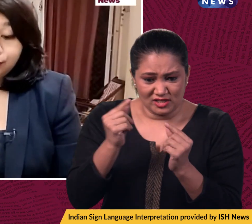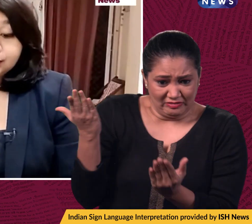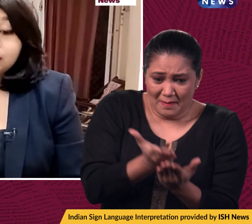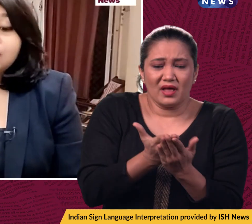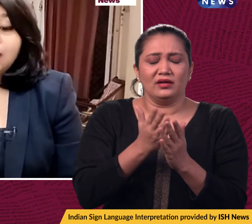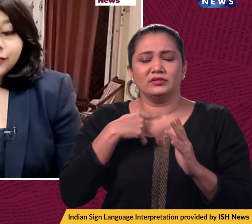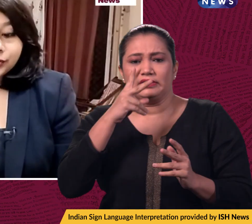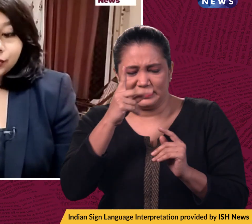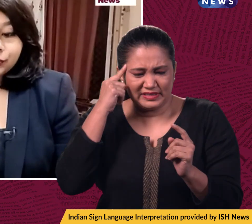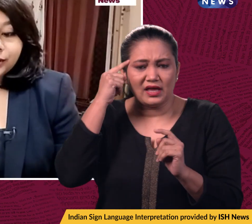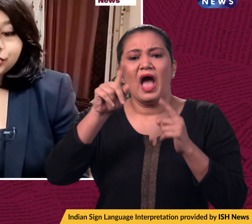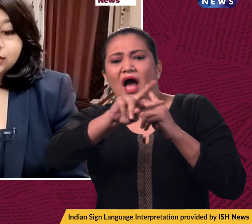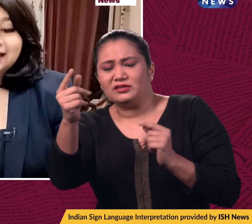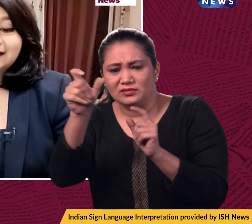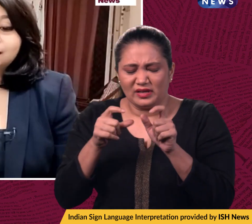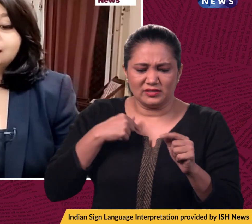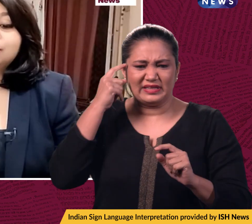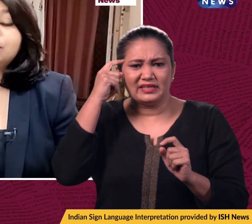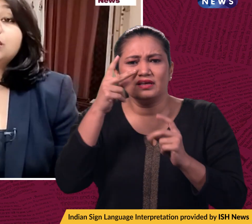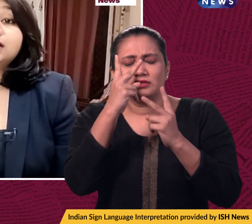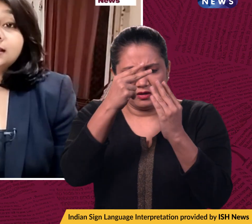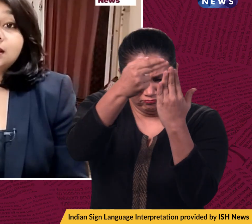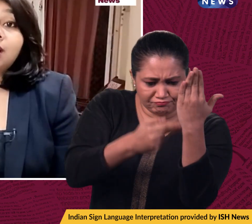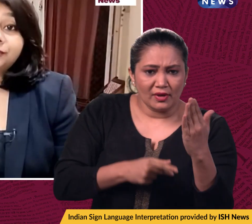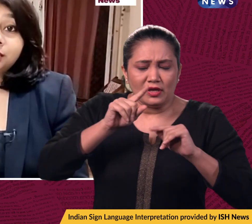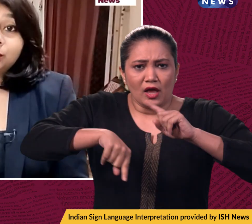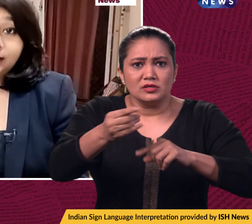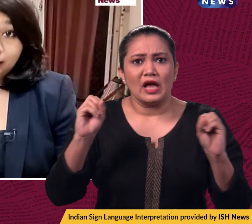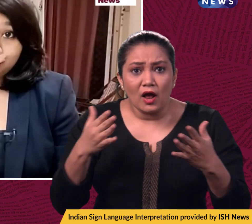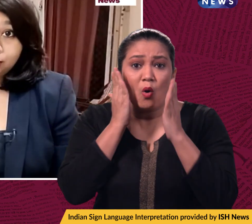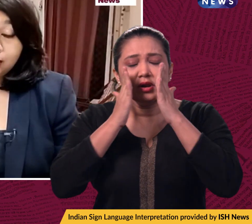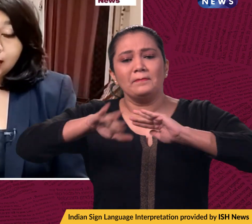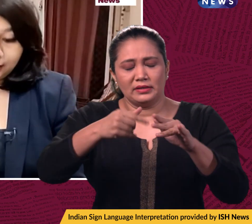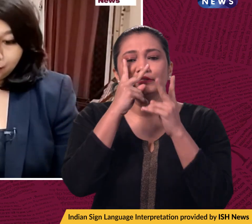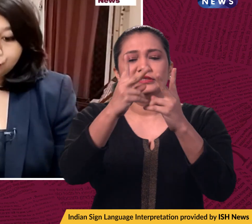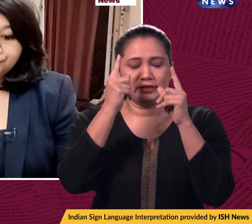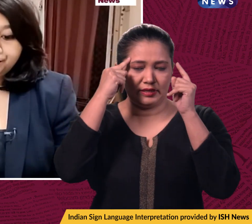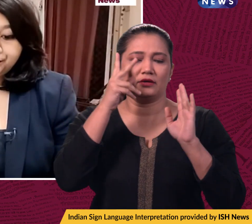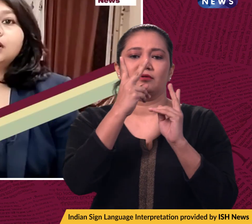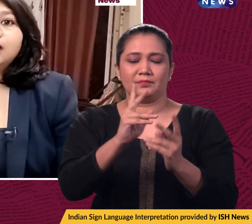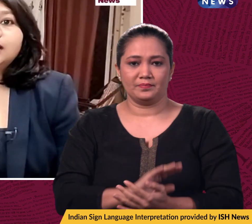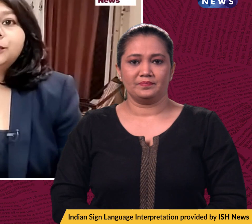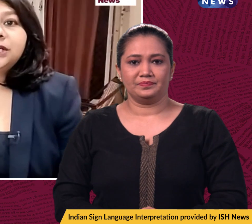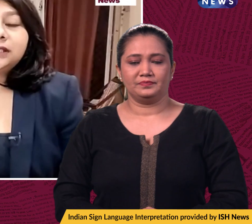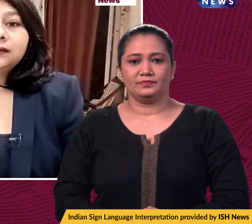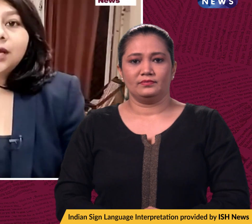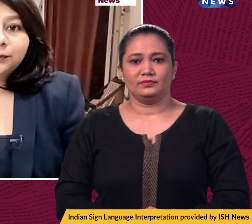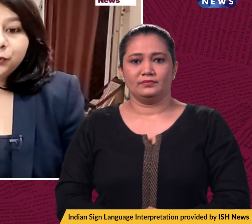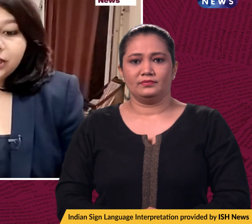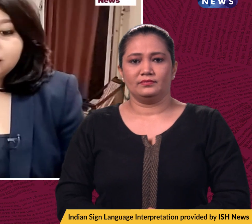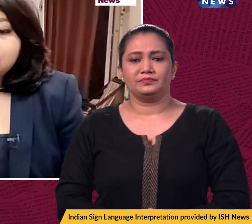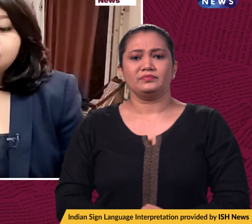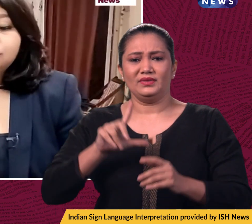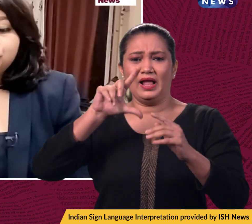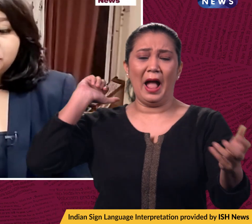listing, and I quote, "Others also mentioned, let us see, we will list after vacation," end quote. An update in the